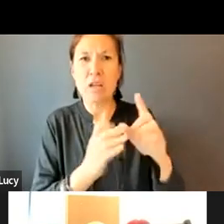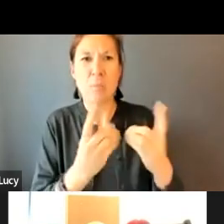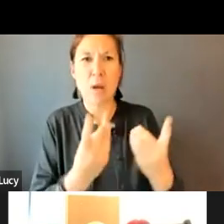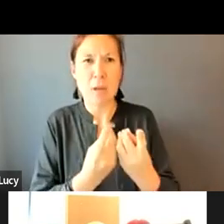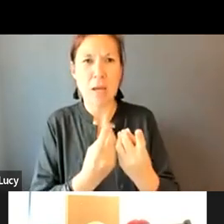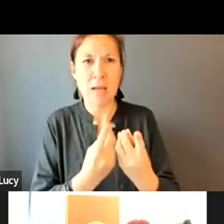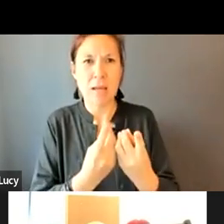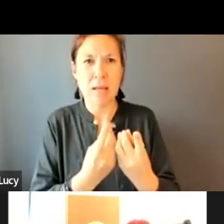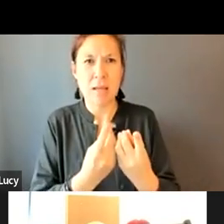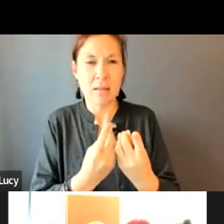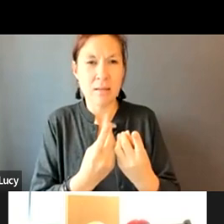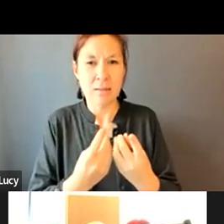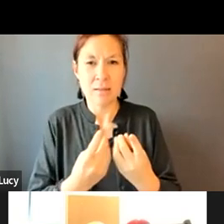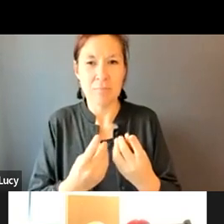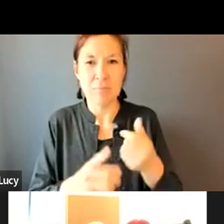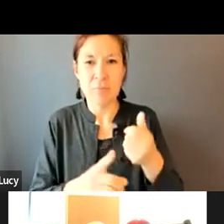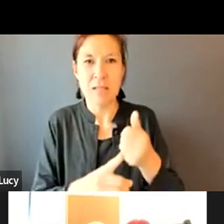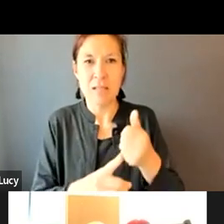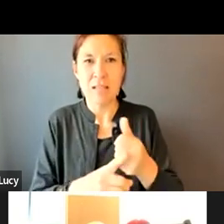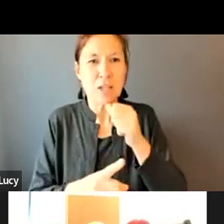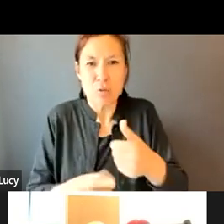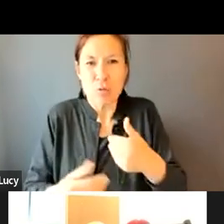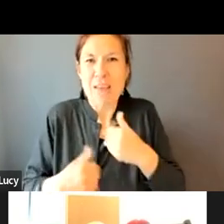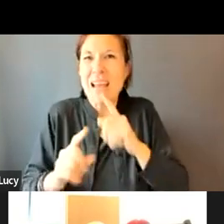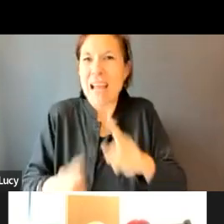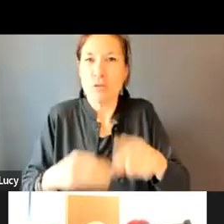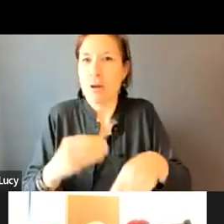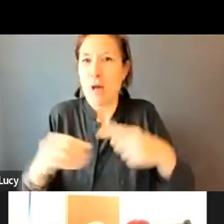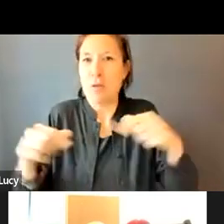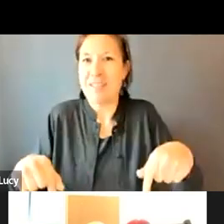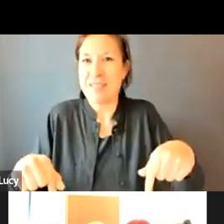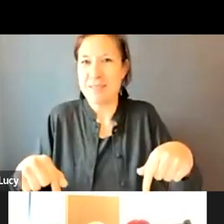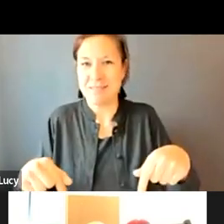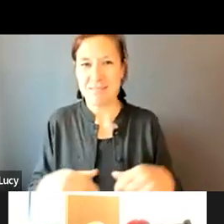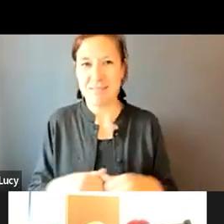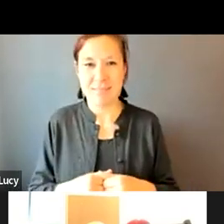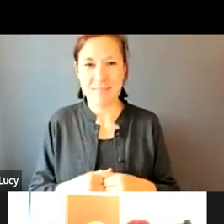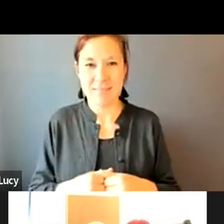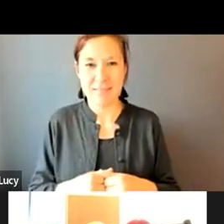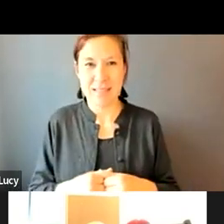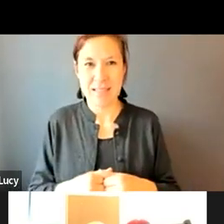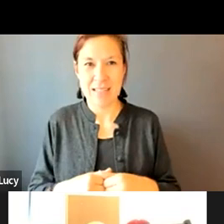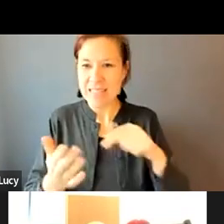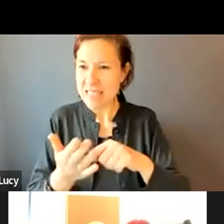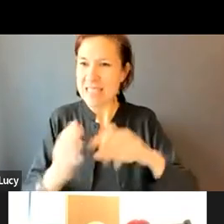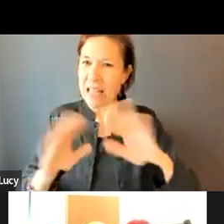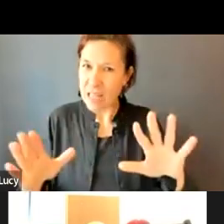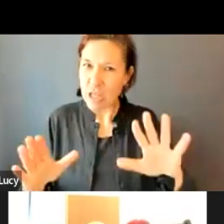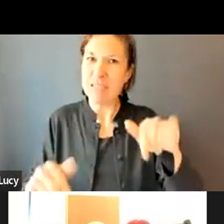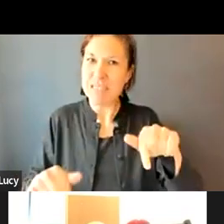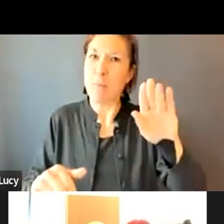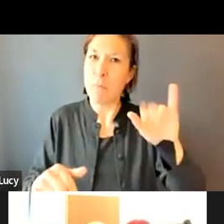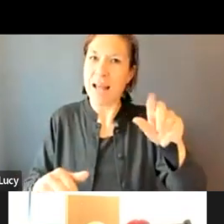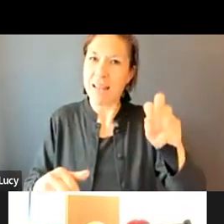have a definitive answer regarding this this is a very important